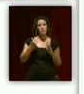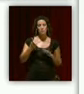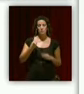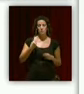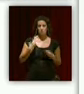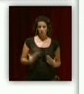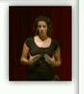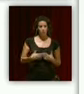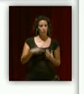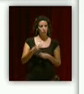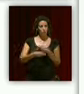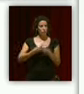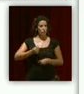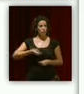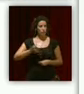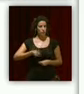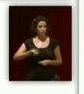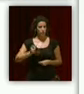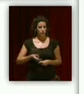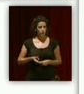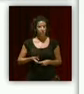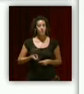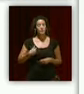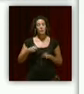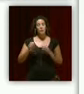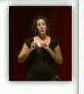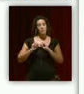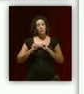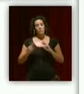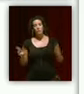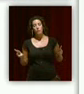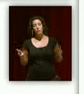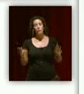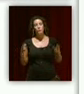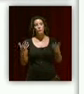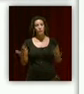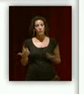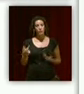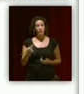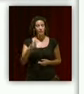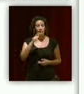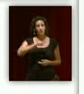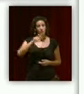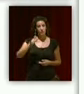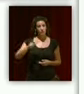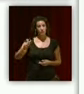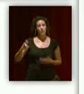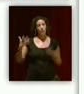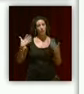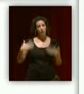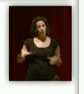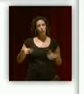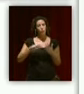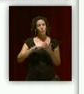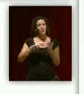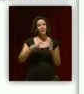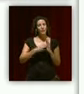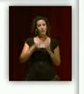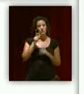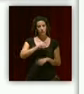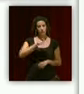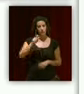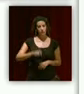The best point is that the users claimed, I would like to use this system frequently. However, the worst part was that